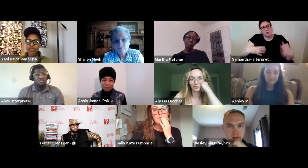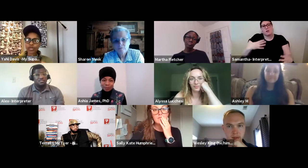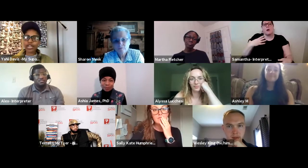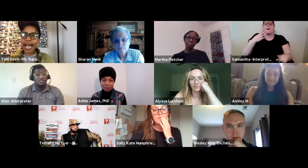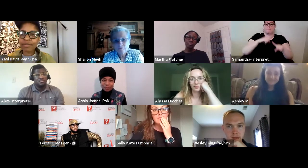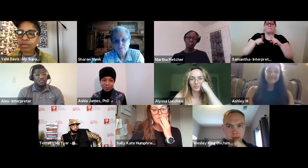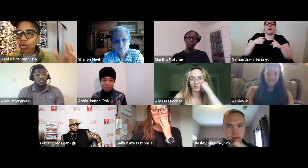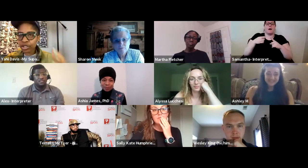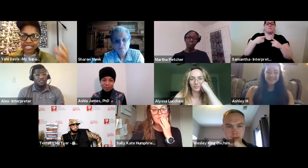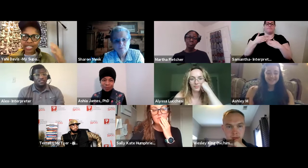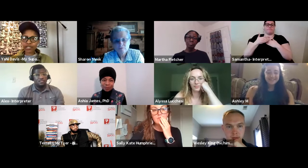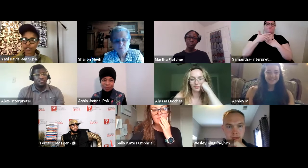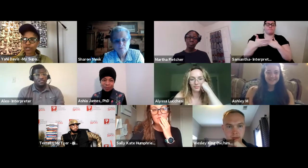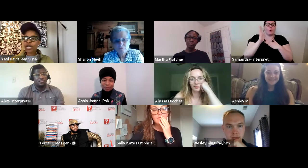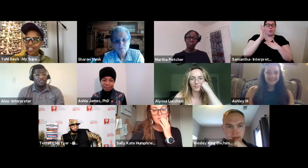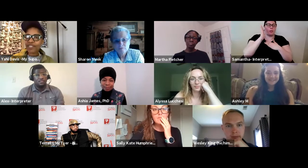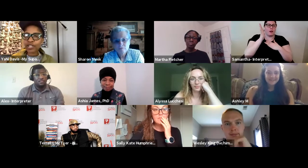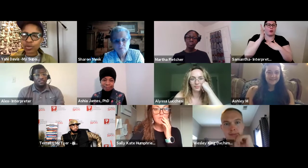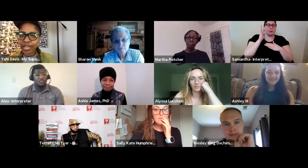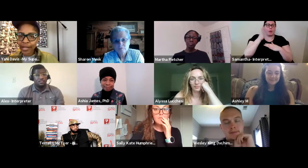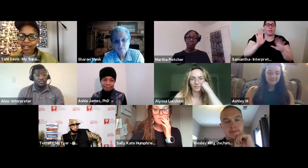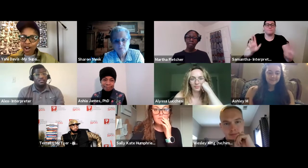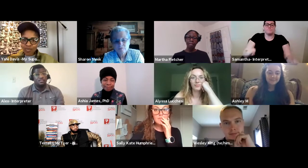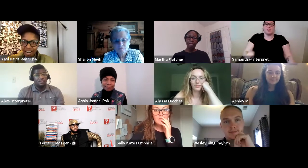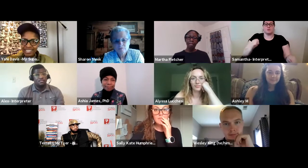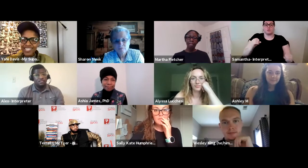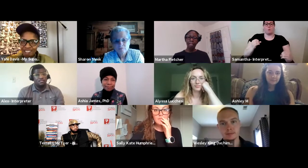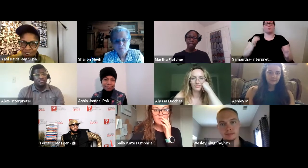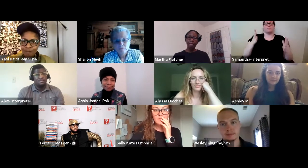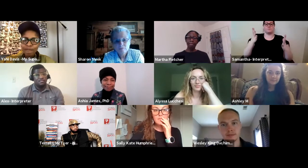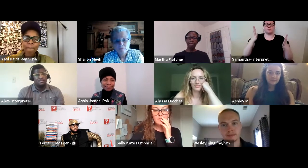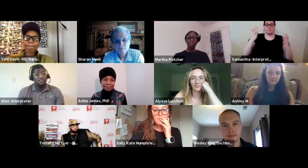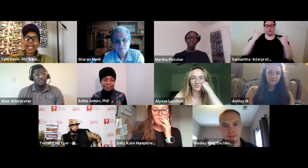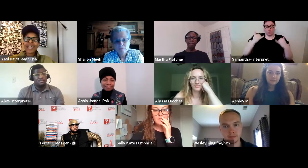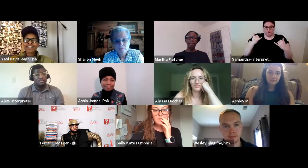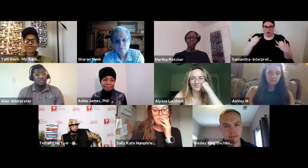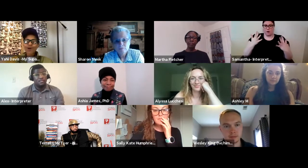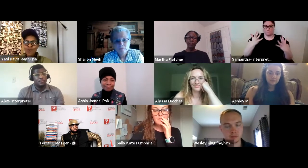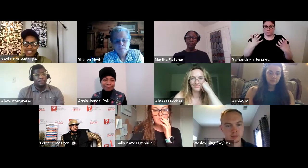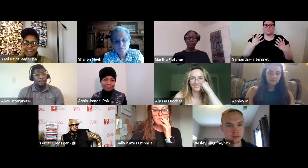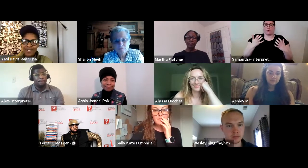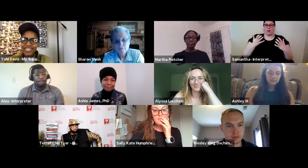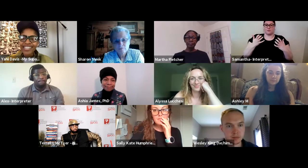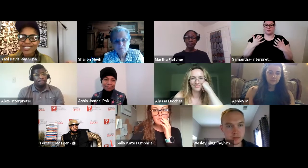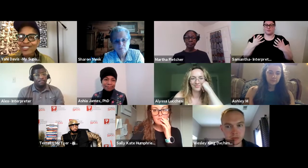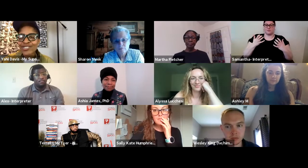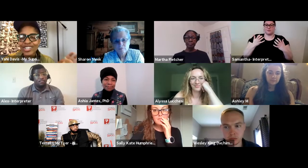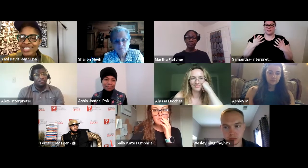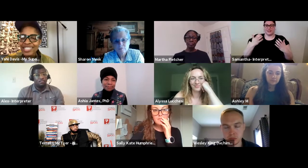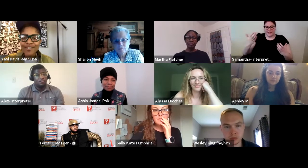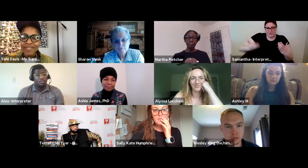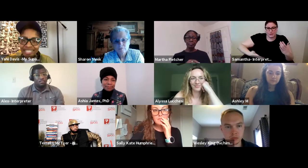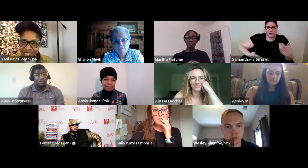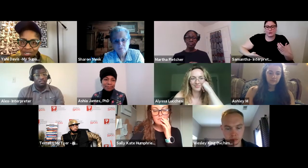after this, we're going to have some questions answered, if that's okay. All right. So at this moment, I want to introduce